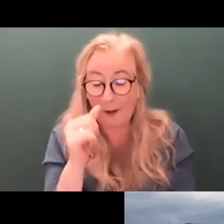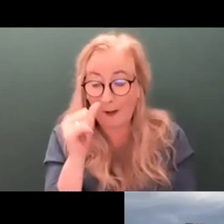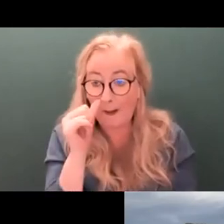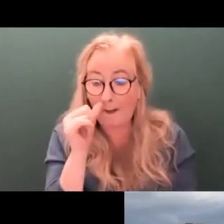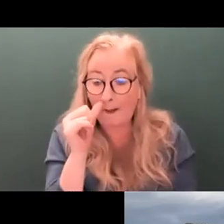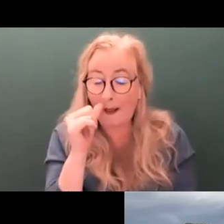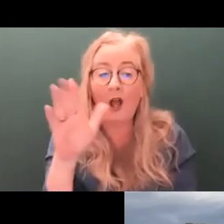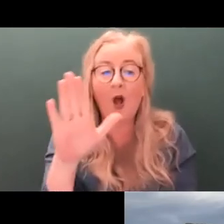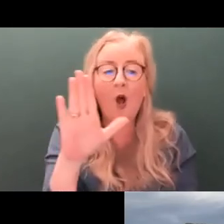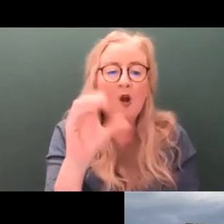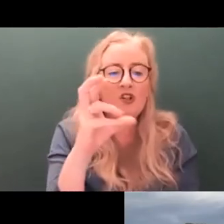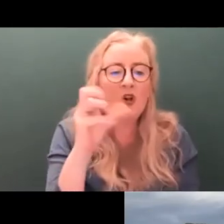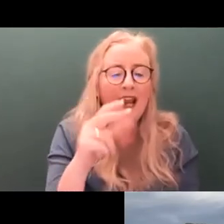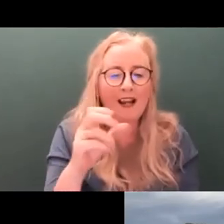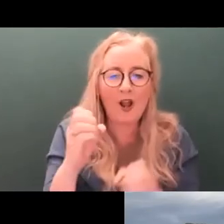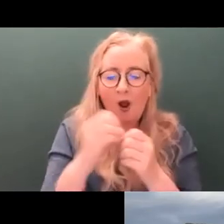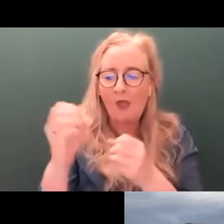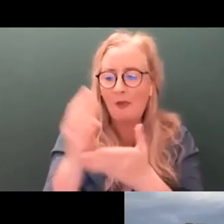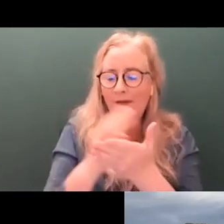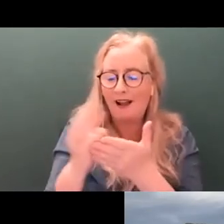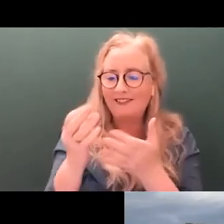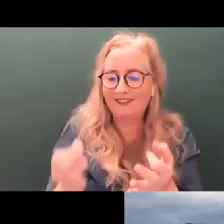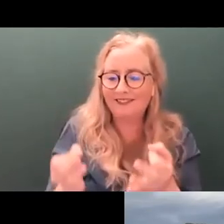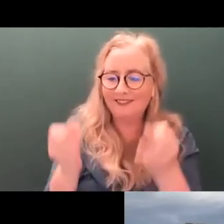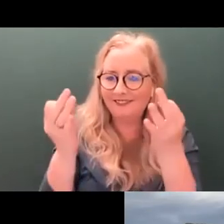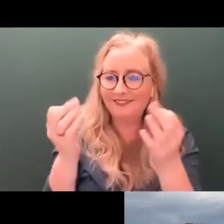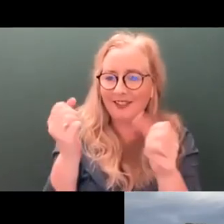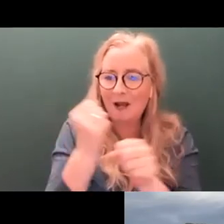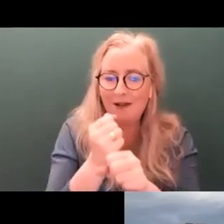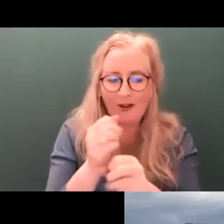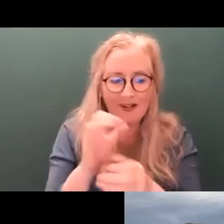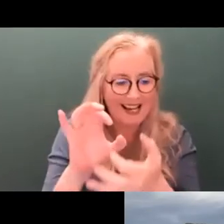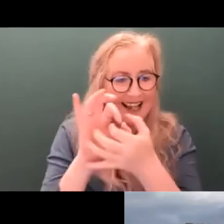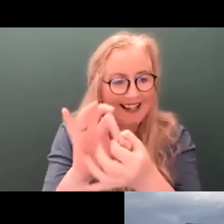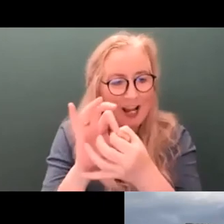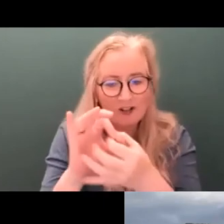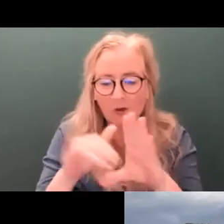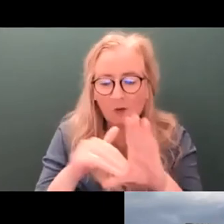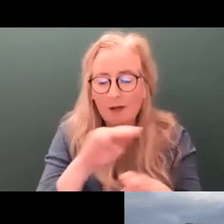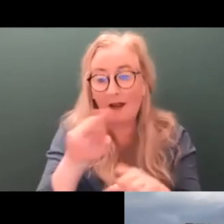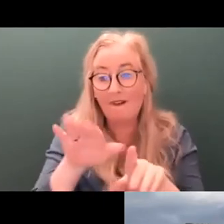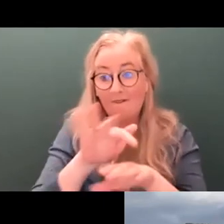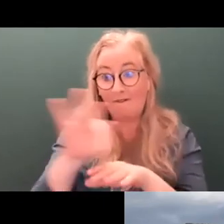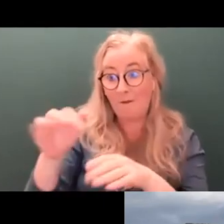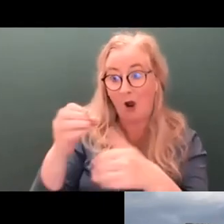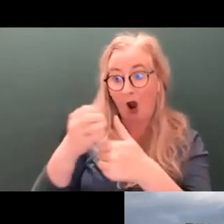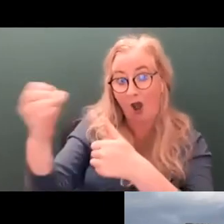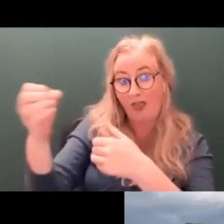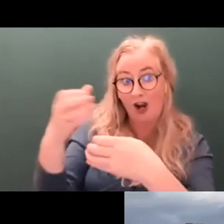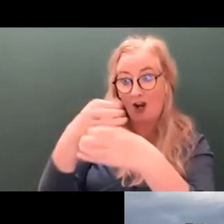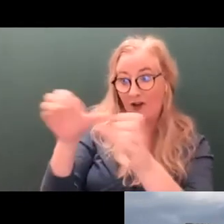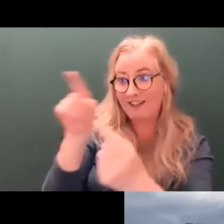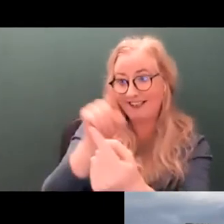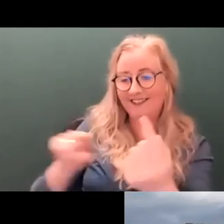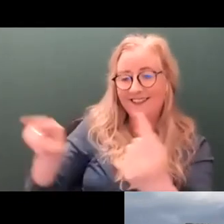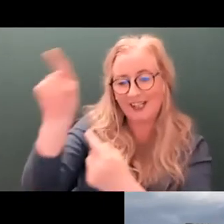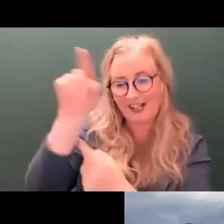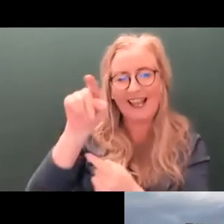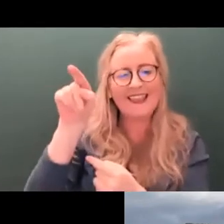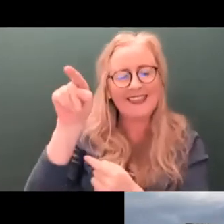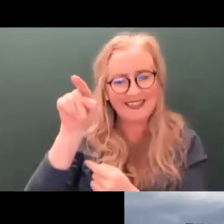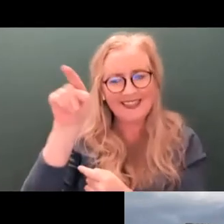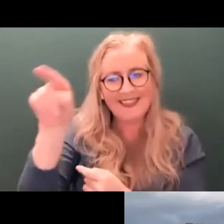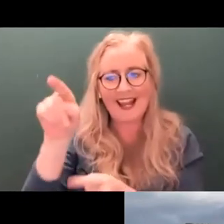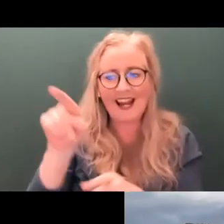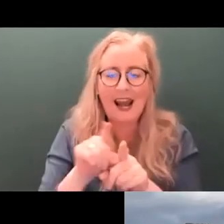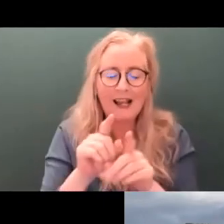of course, the other great part about about engaging with people from other countries is that they share, you know, even with